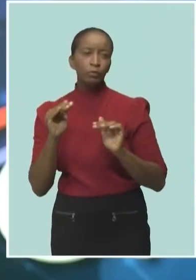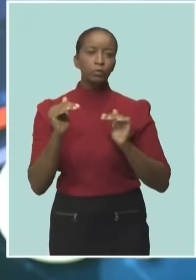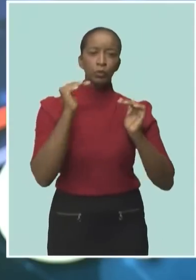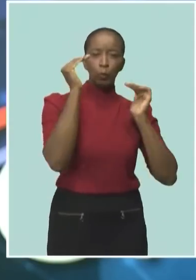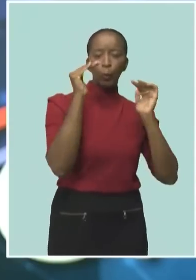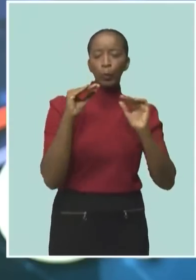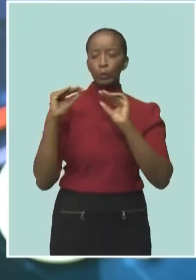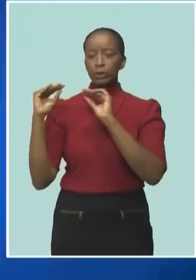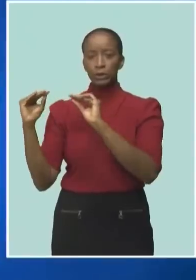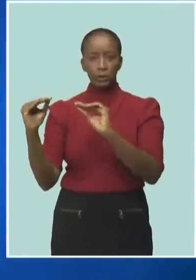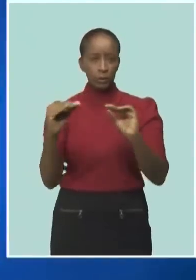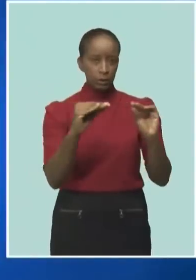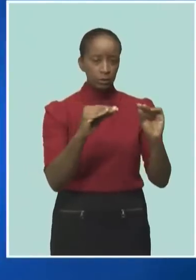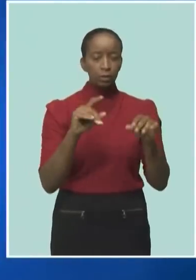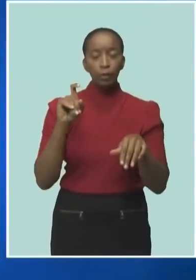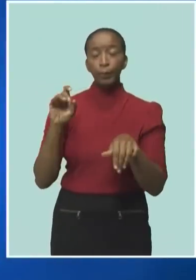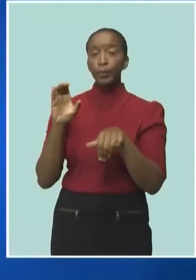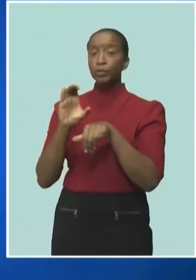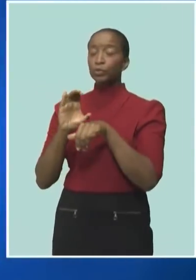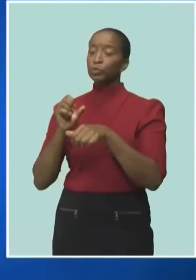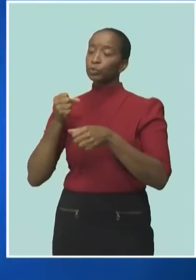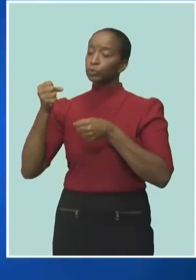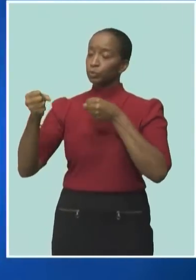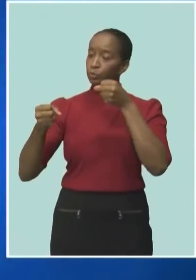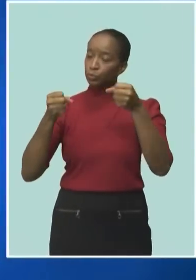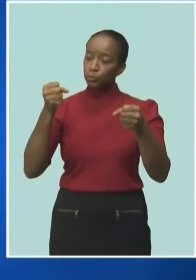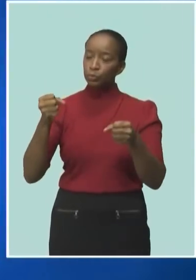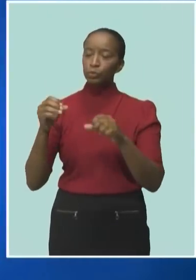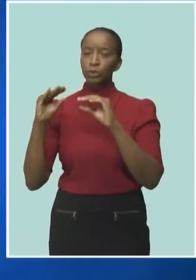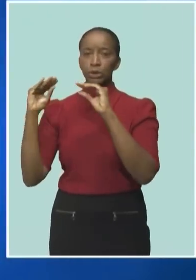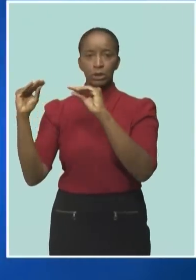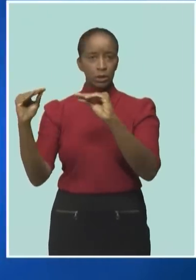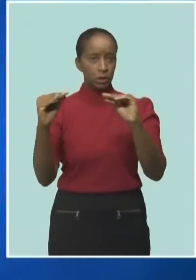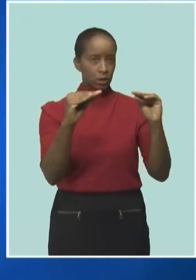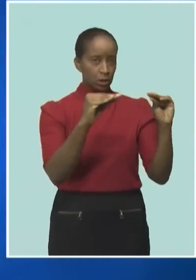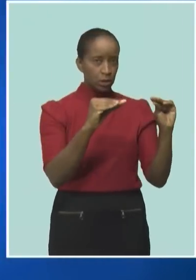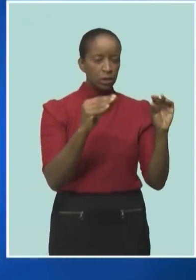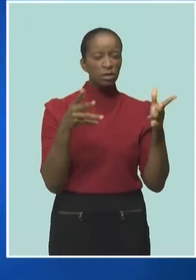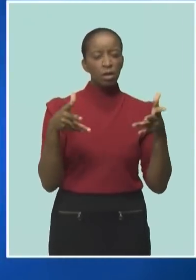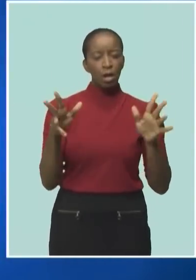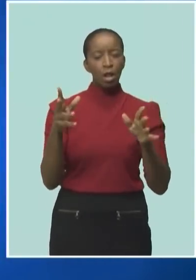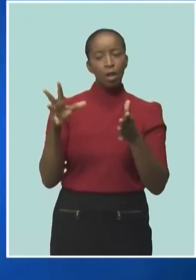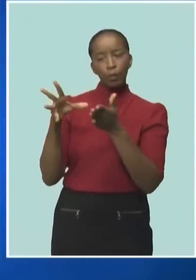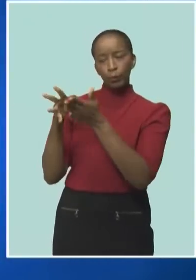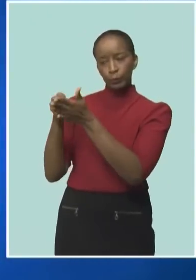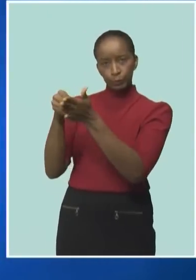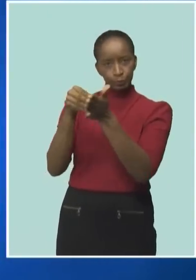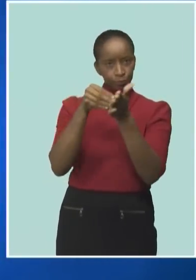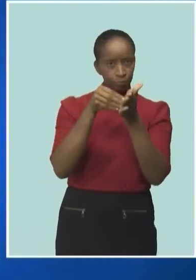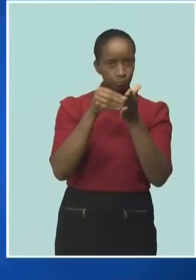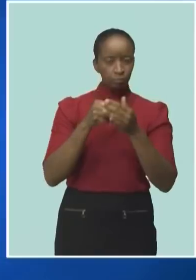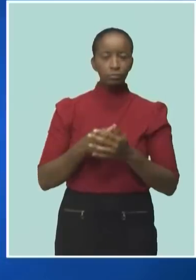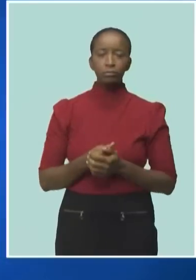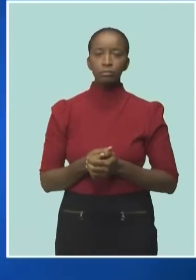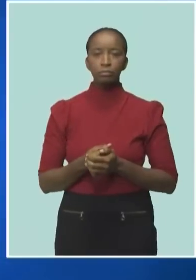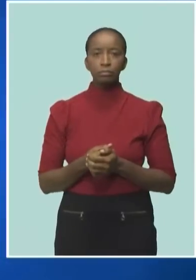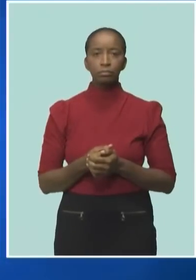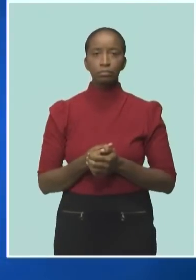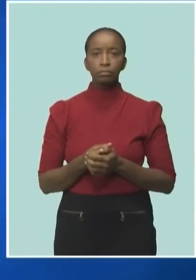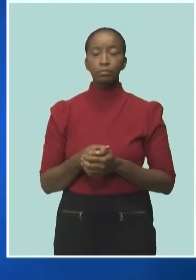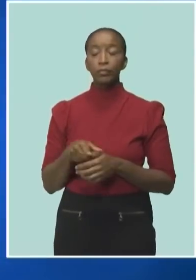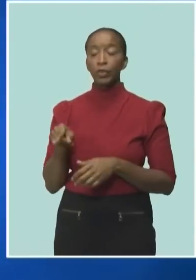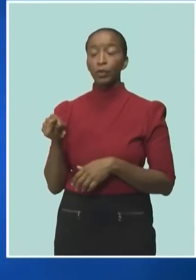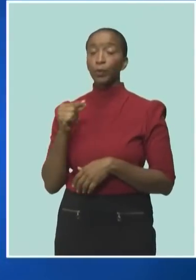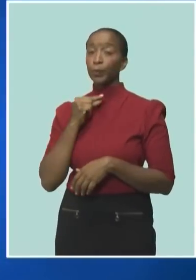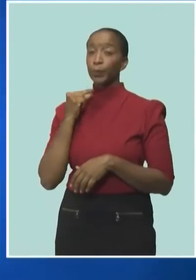deploy agents in the field and, where possible, provide the space where learning can be accommodated. Canon Seeley Knight's comments came